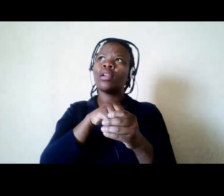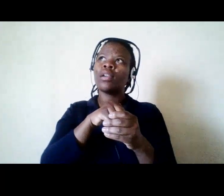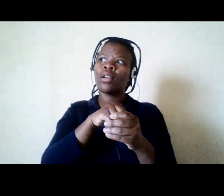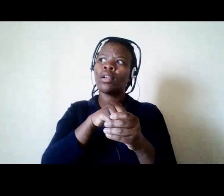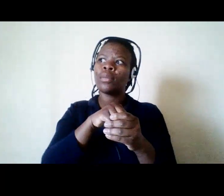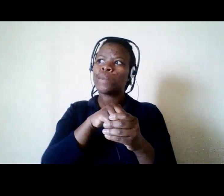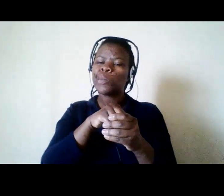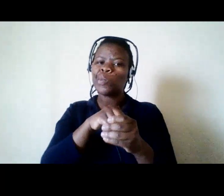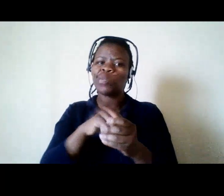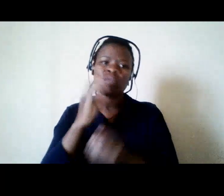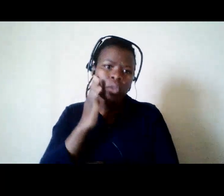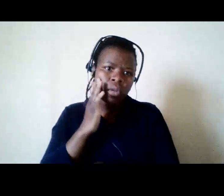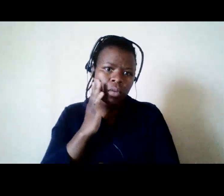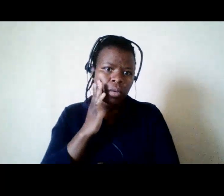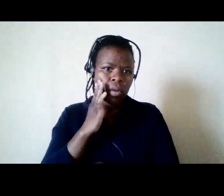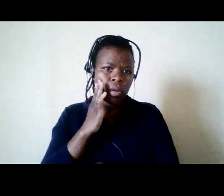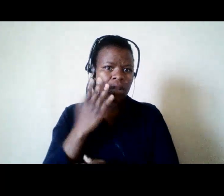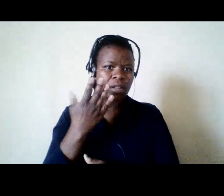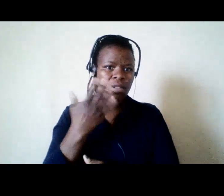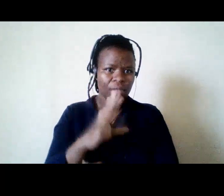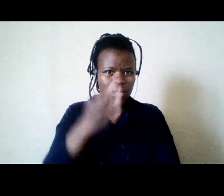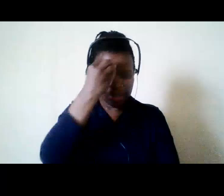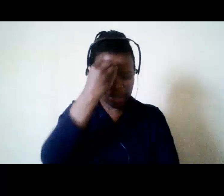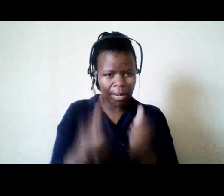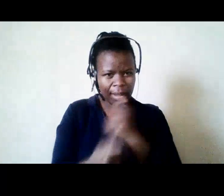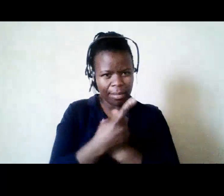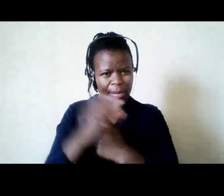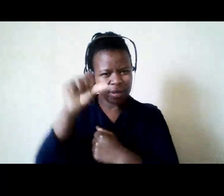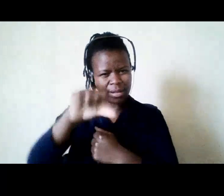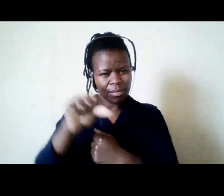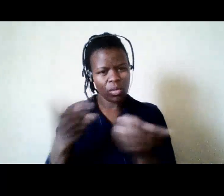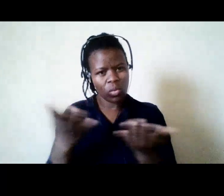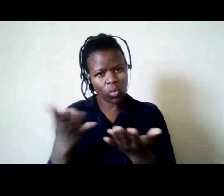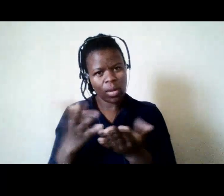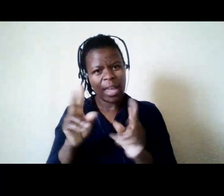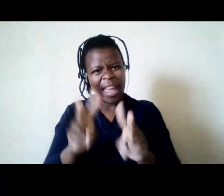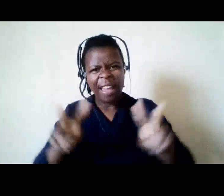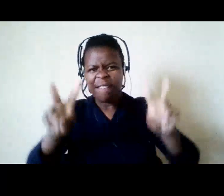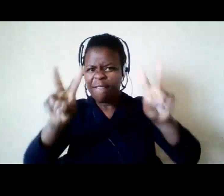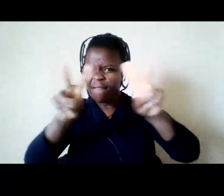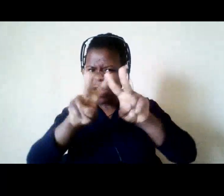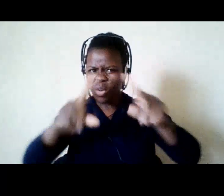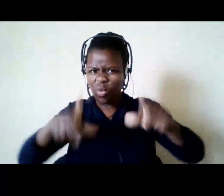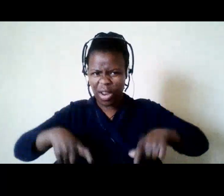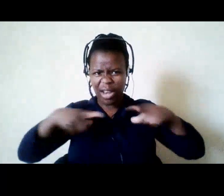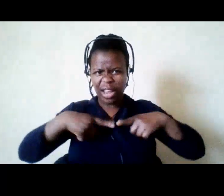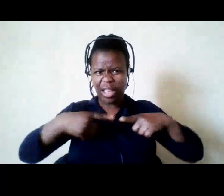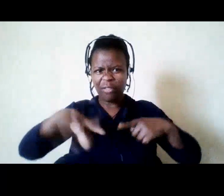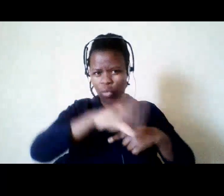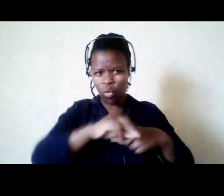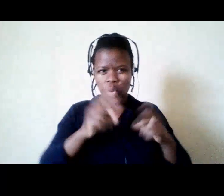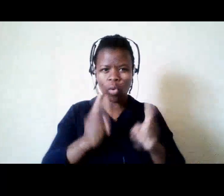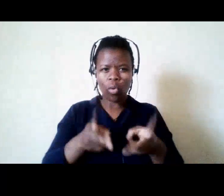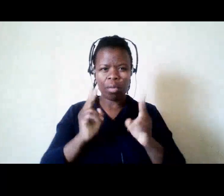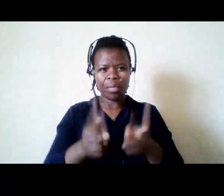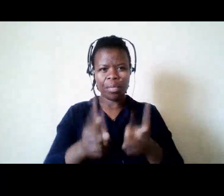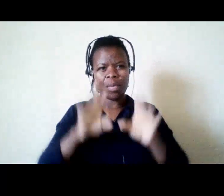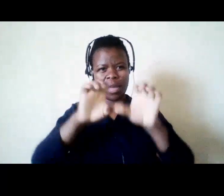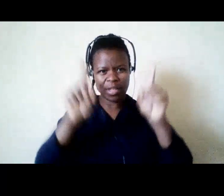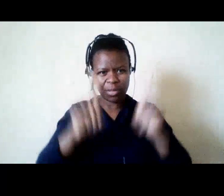has happened from deficit to, asset, valuing the lives of everybody, especially persons